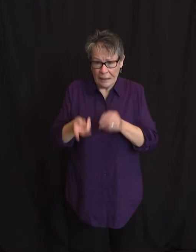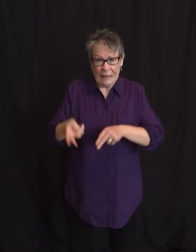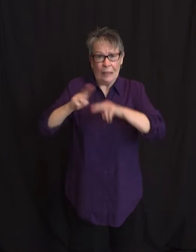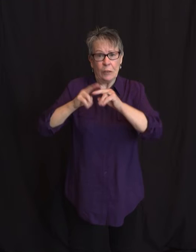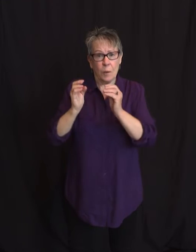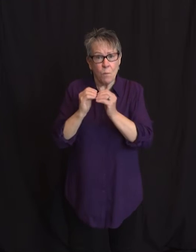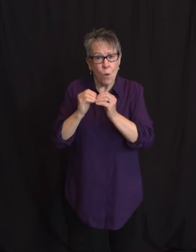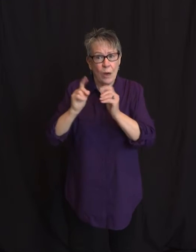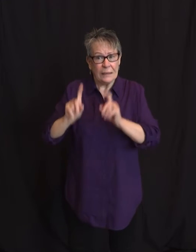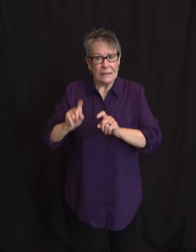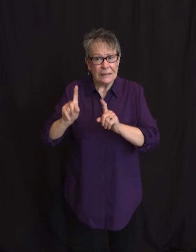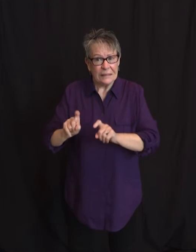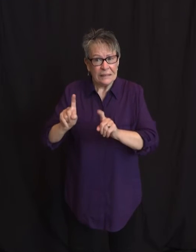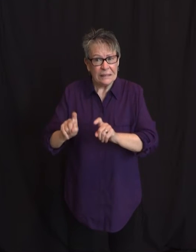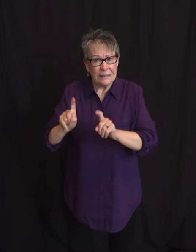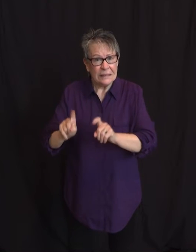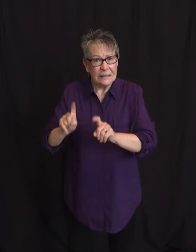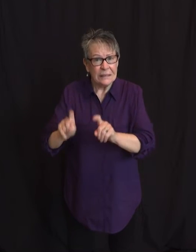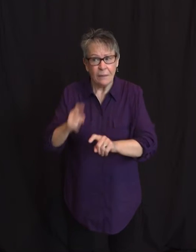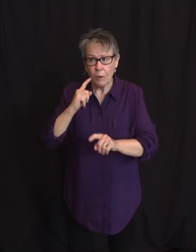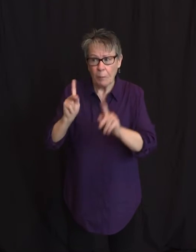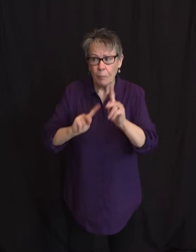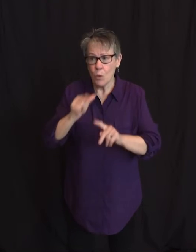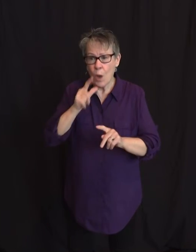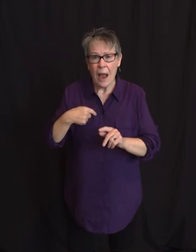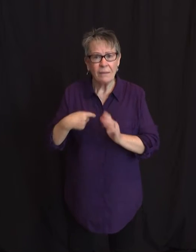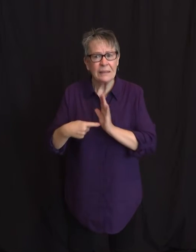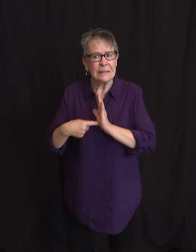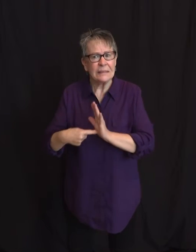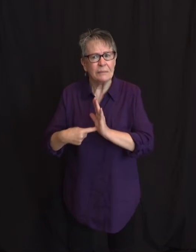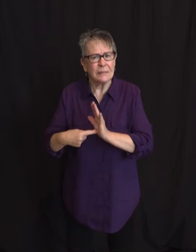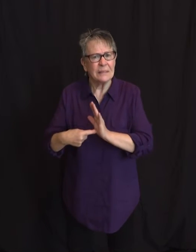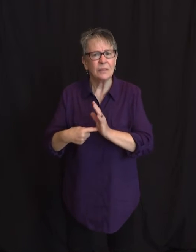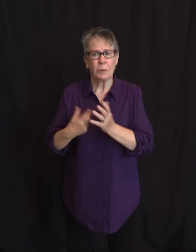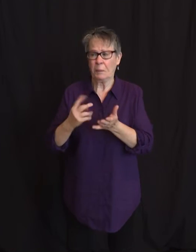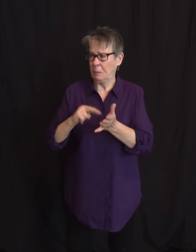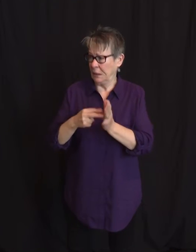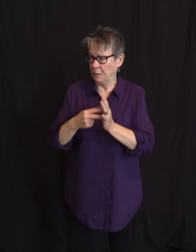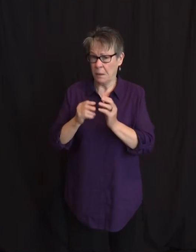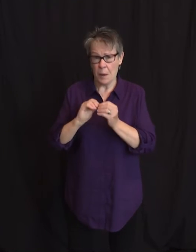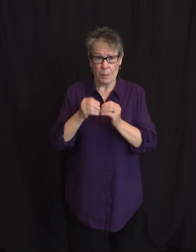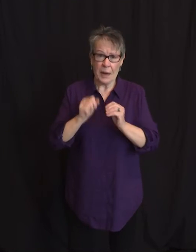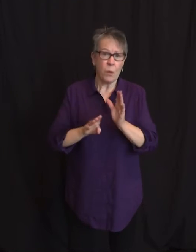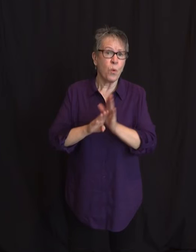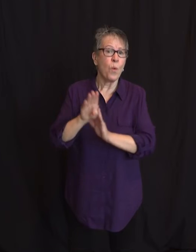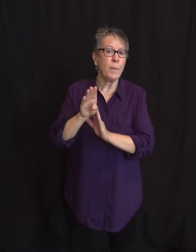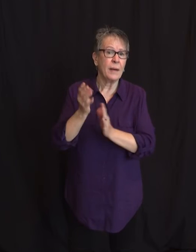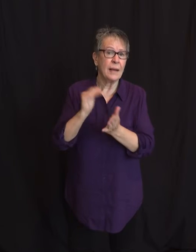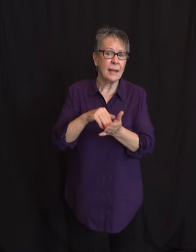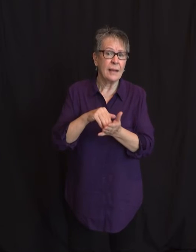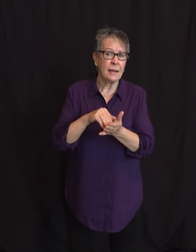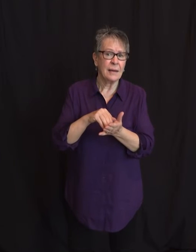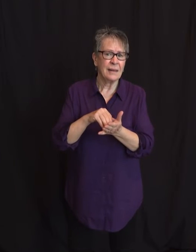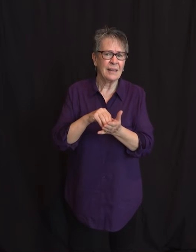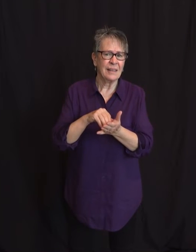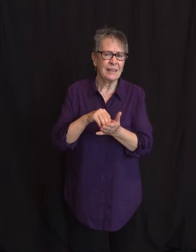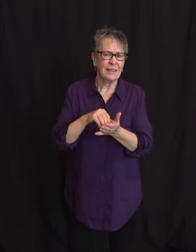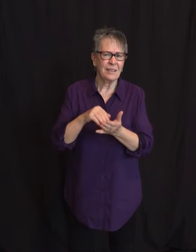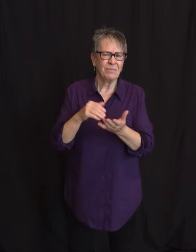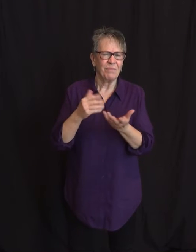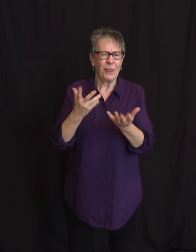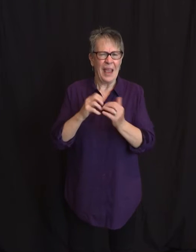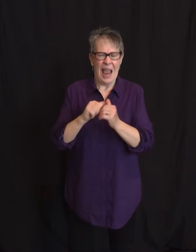symptoms. So obviously, it would seem that number is going to continue to rise. So how can we really use that as a metric to try to measure